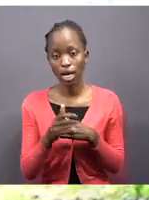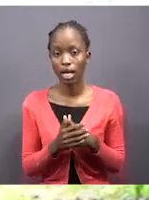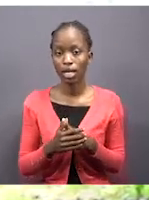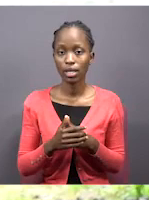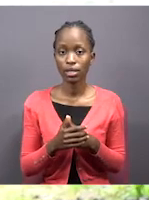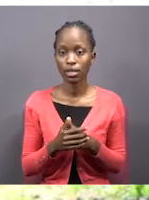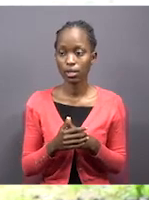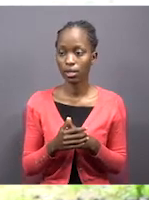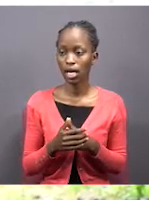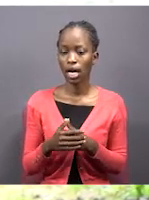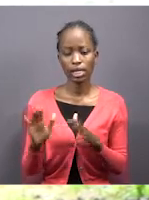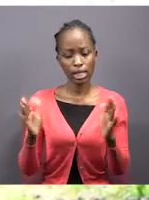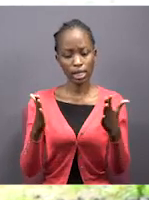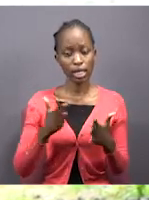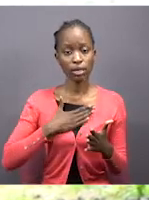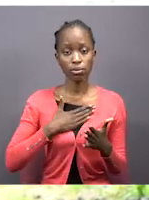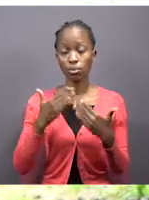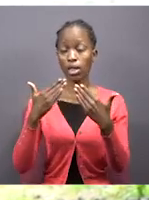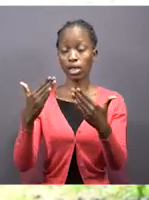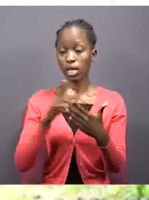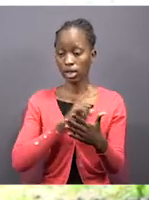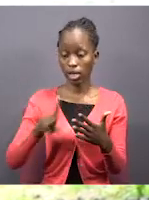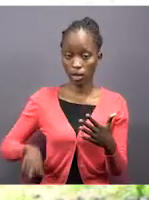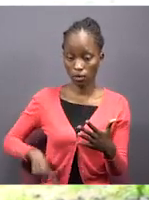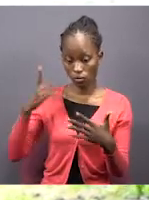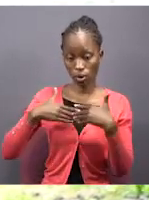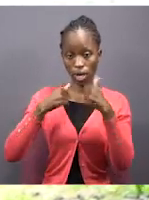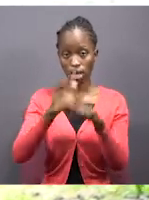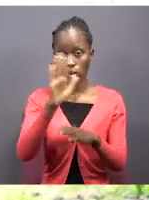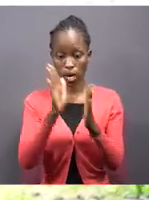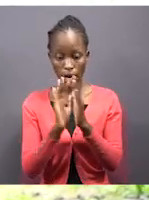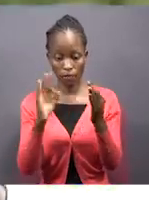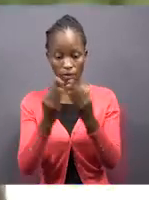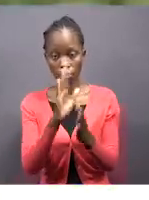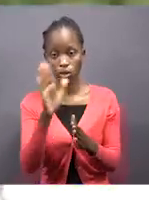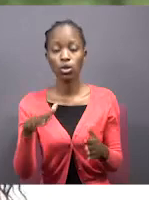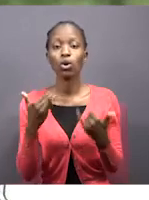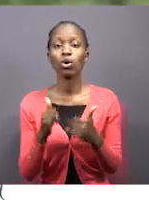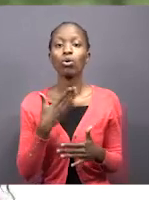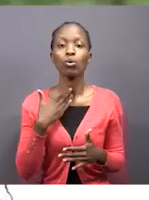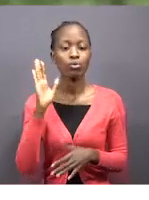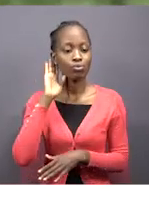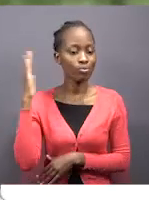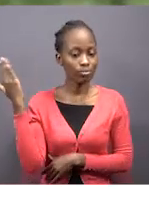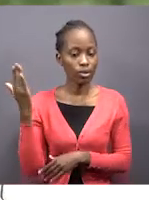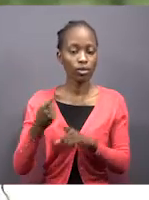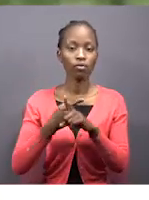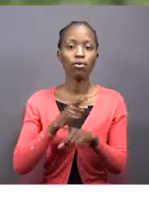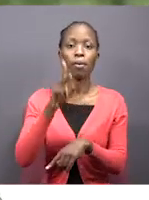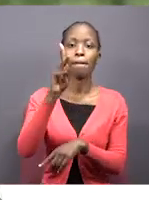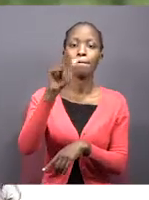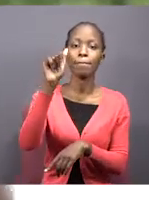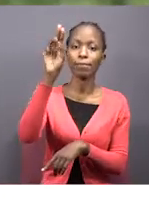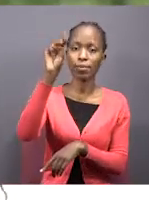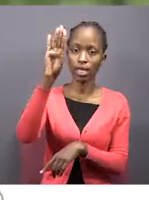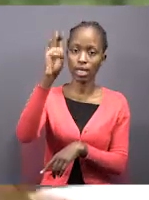It broke my heart, but it also gave me encouragement. We thank the Lord for healing you and your family. So now we'd like to hear someone from